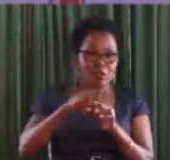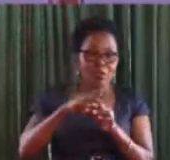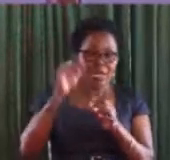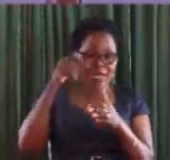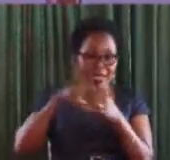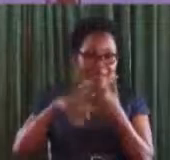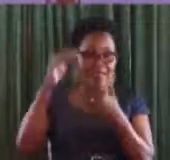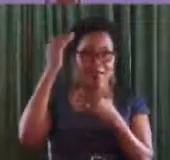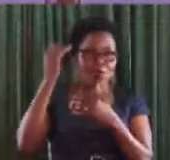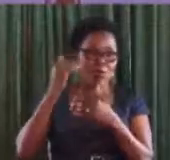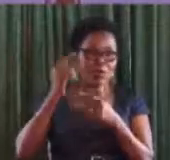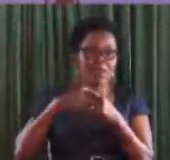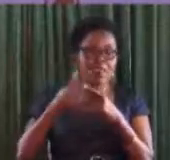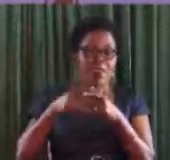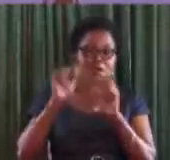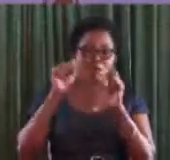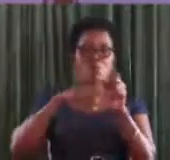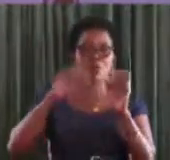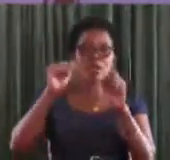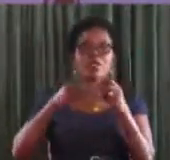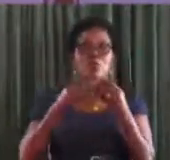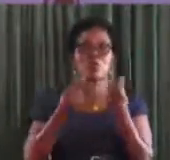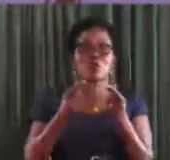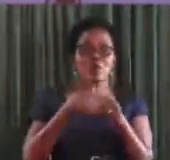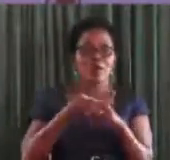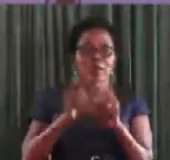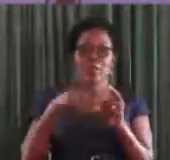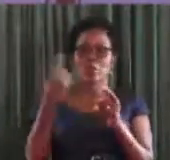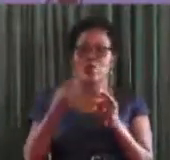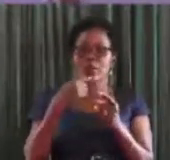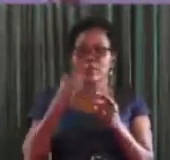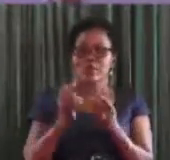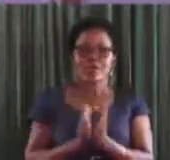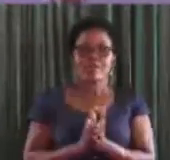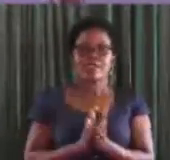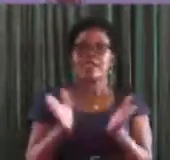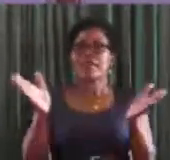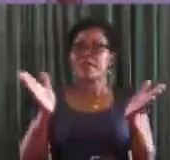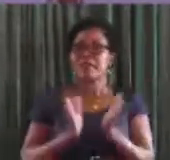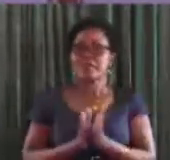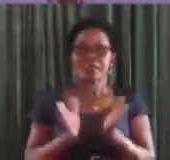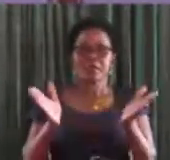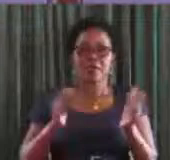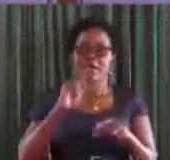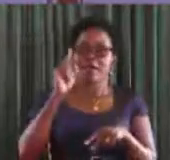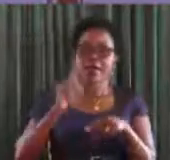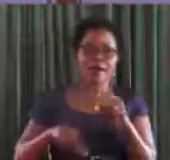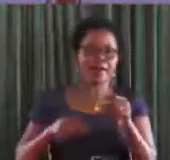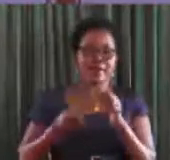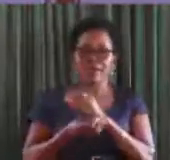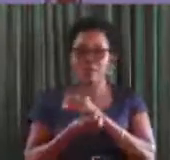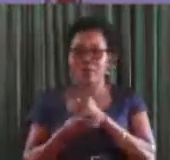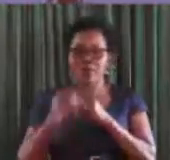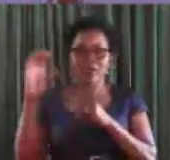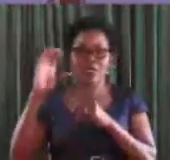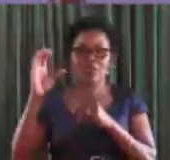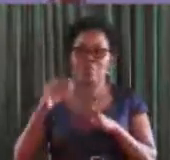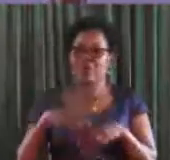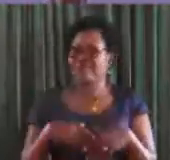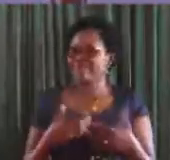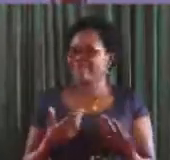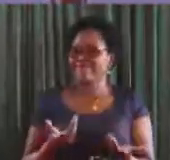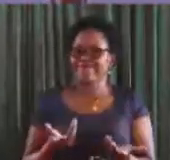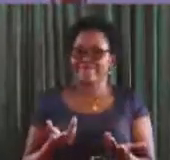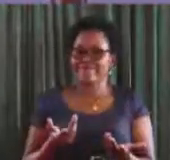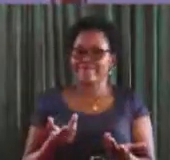court, then it can be addressed. But just saying generally that I'm not able because there are contradictory decisions,